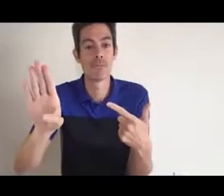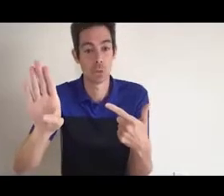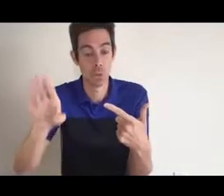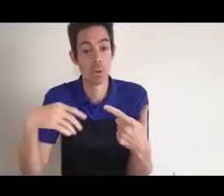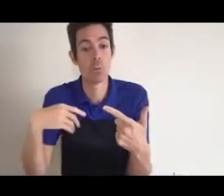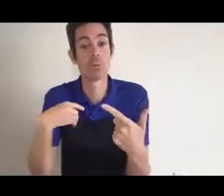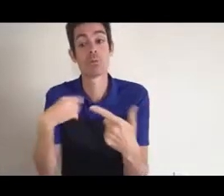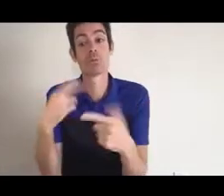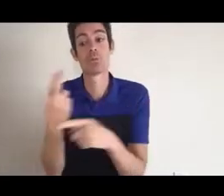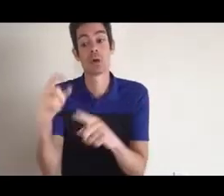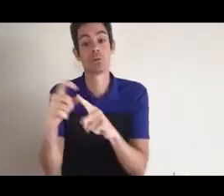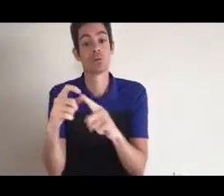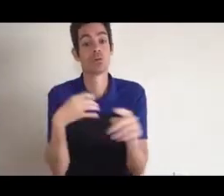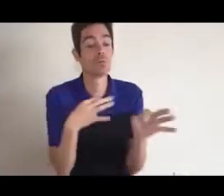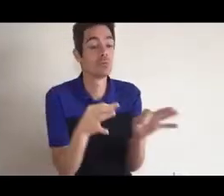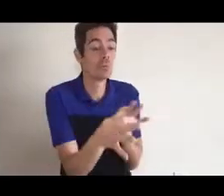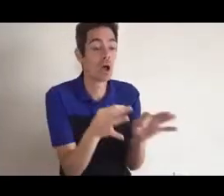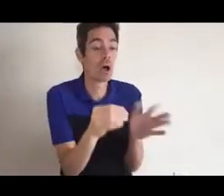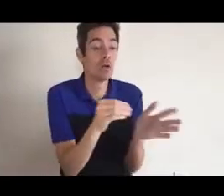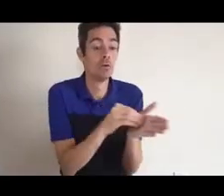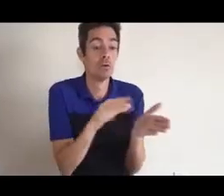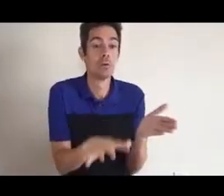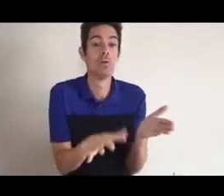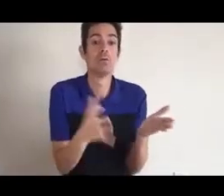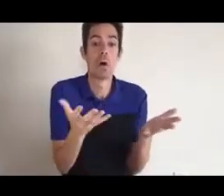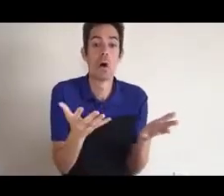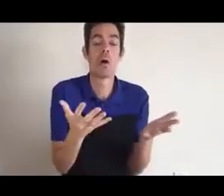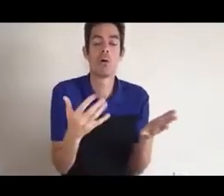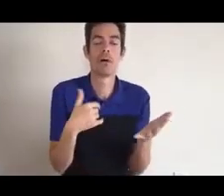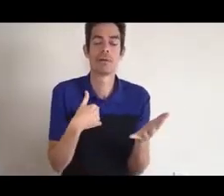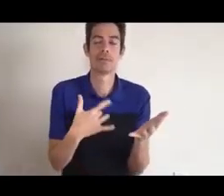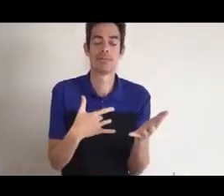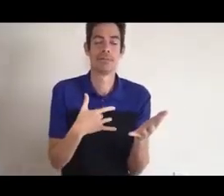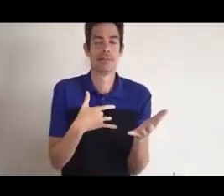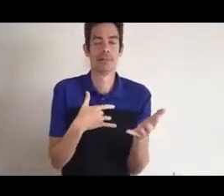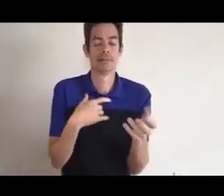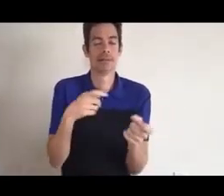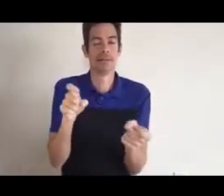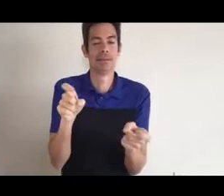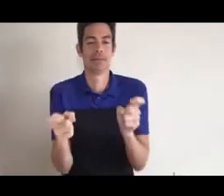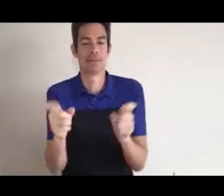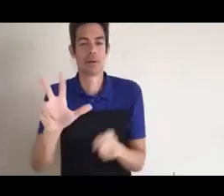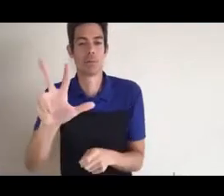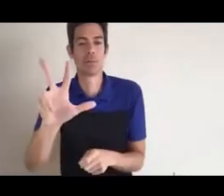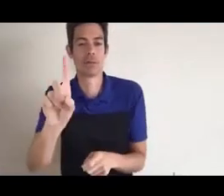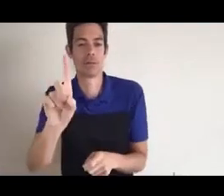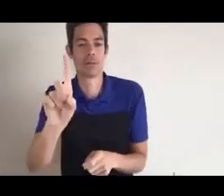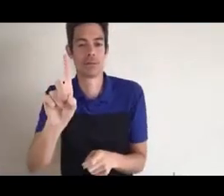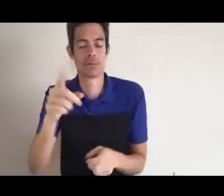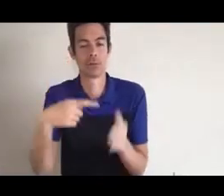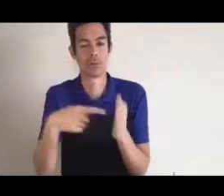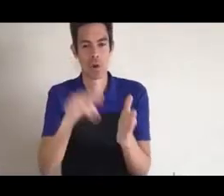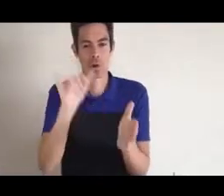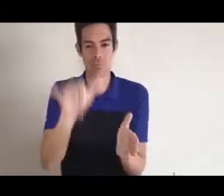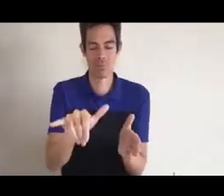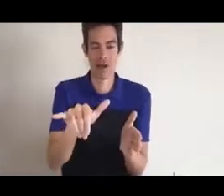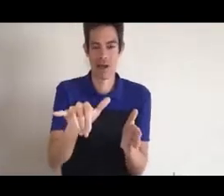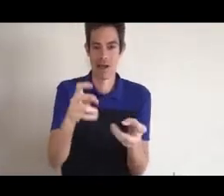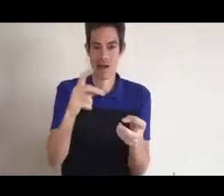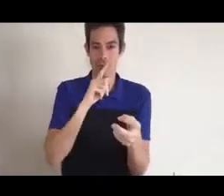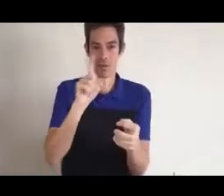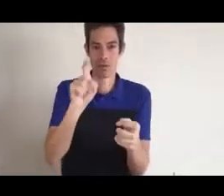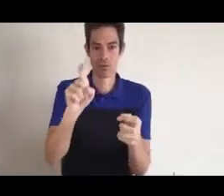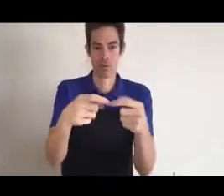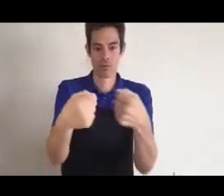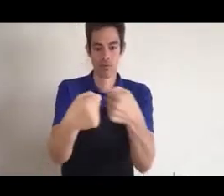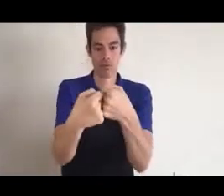or depicting verb. And so we use those terms and explain them, and I use those terms and explain to students, but instead I'd